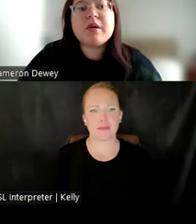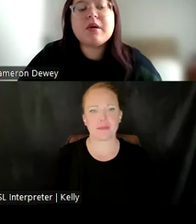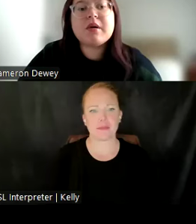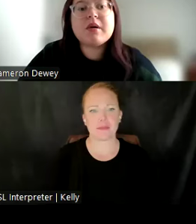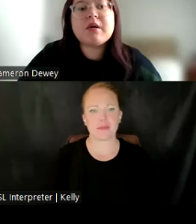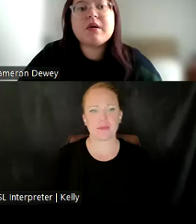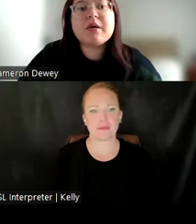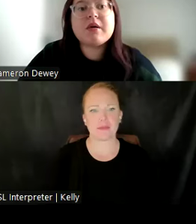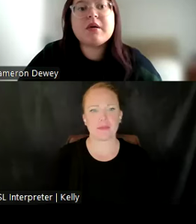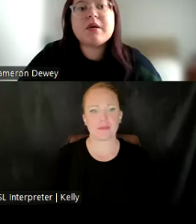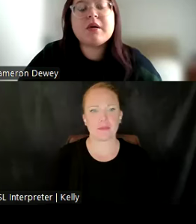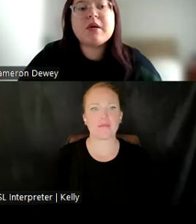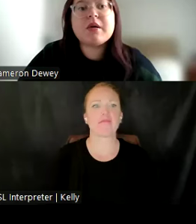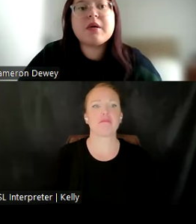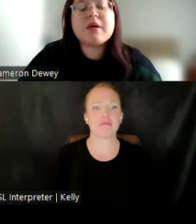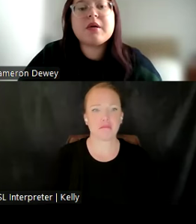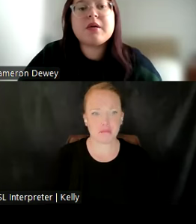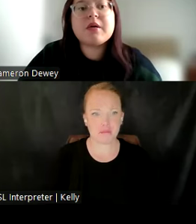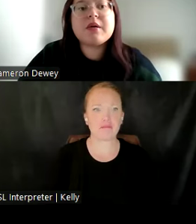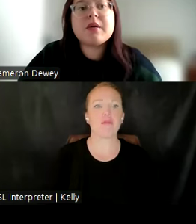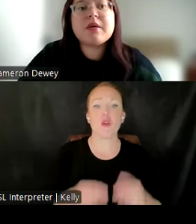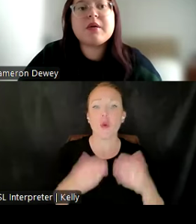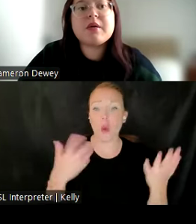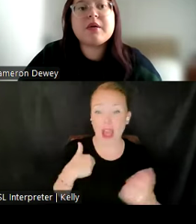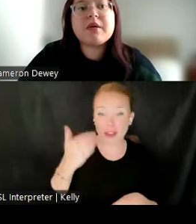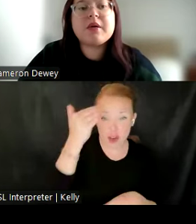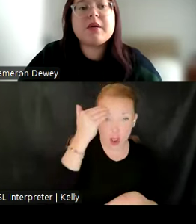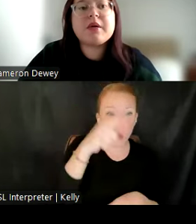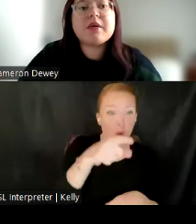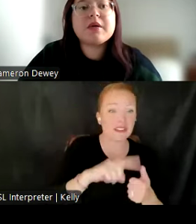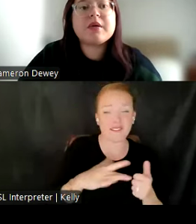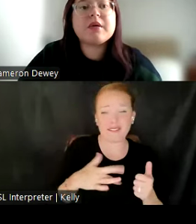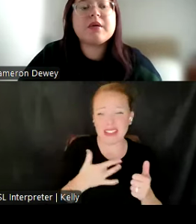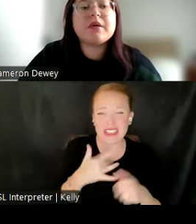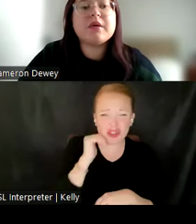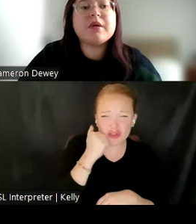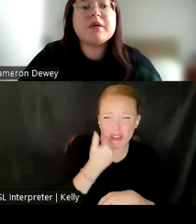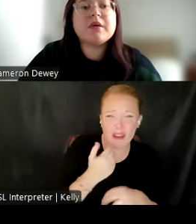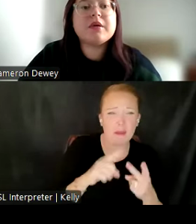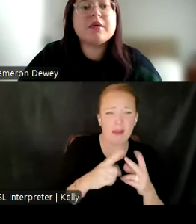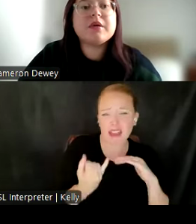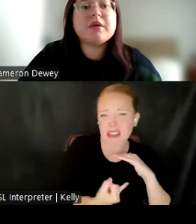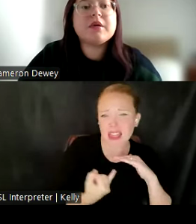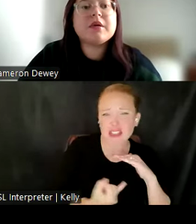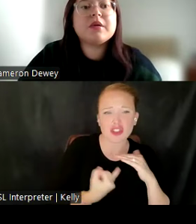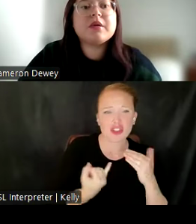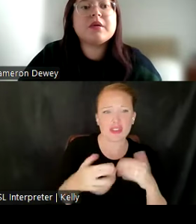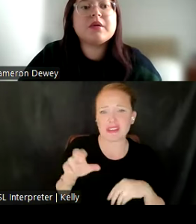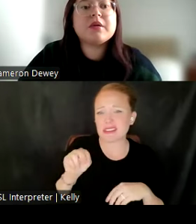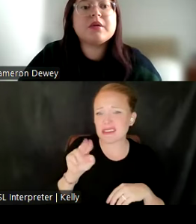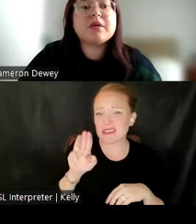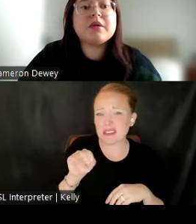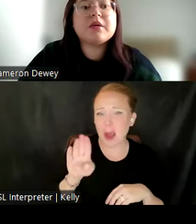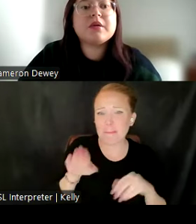So a lot of the what I knows so far are feeling ashamed, isolation, numbing, chaos,